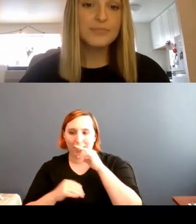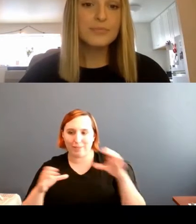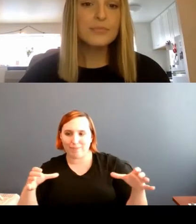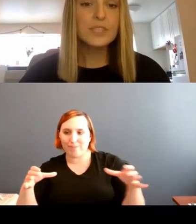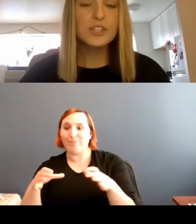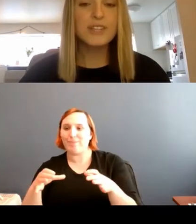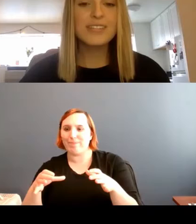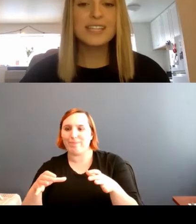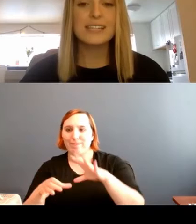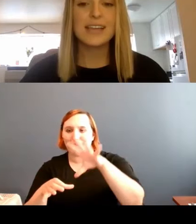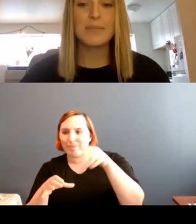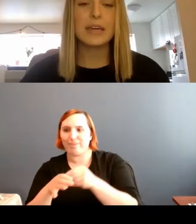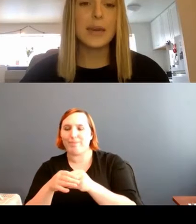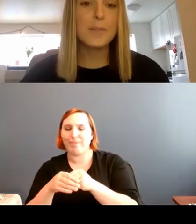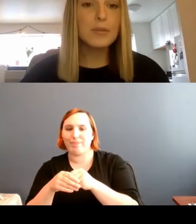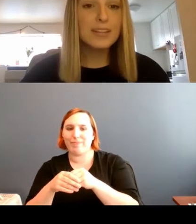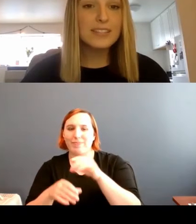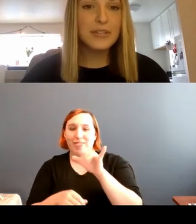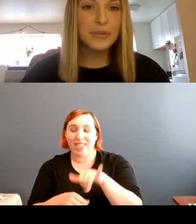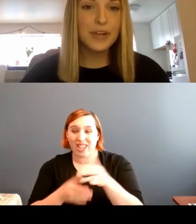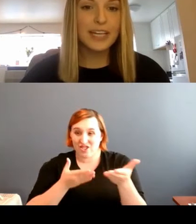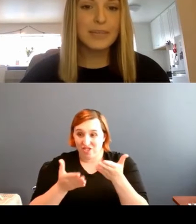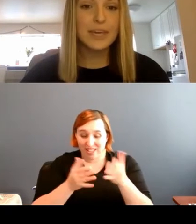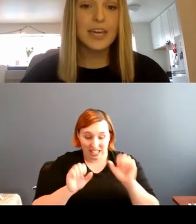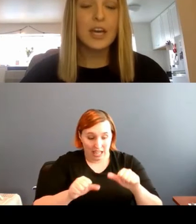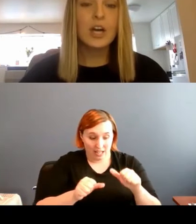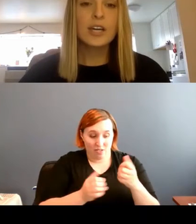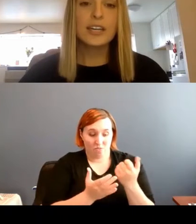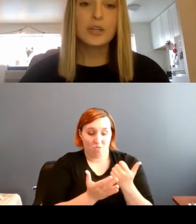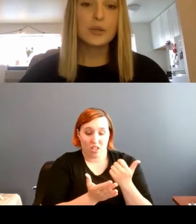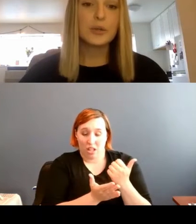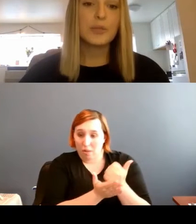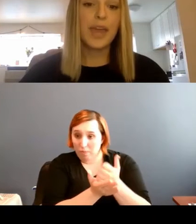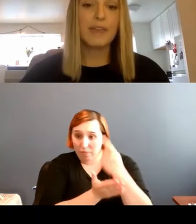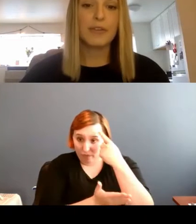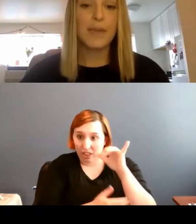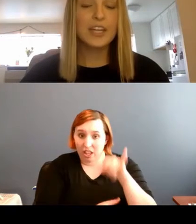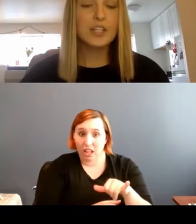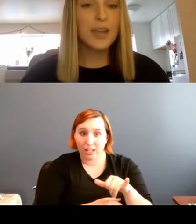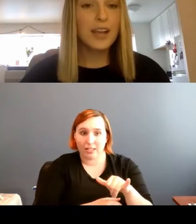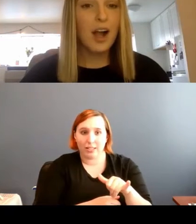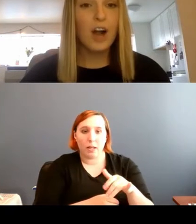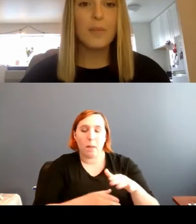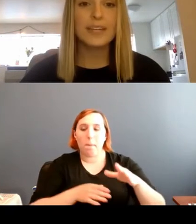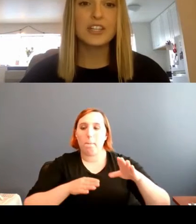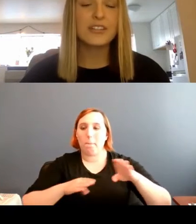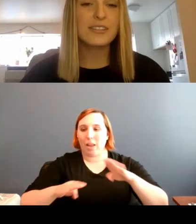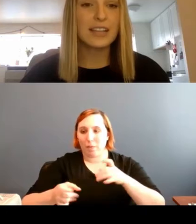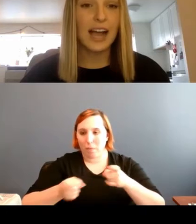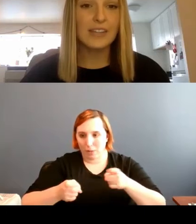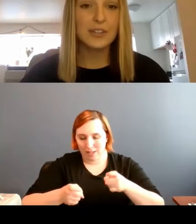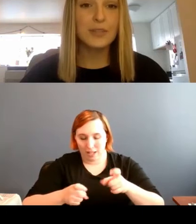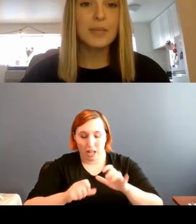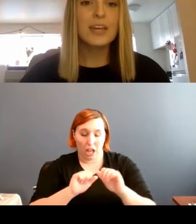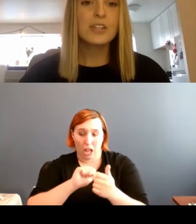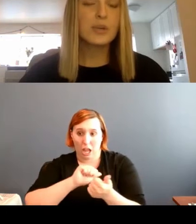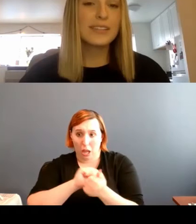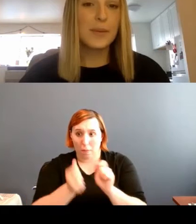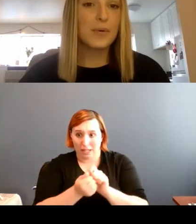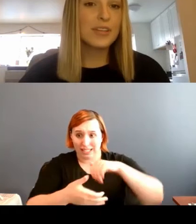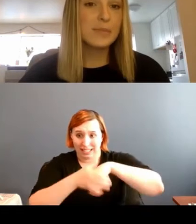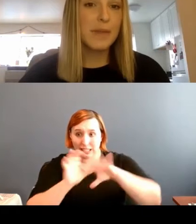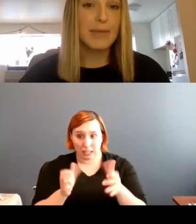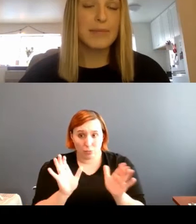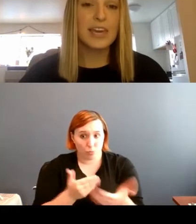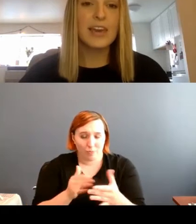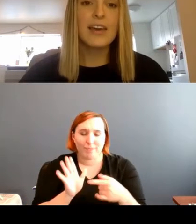classroom. Services that can be implemented through an IEP can include behavior management, accommodations in the classroom. So an